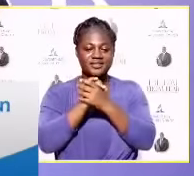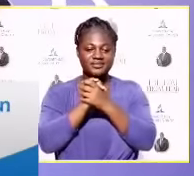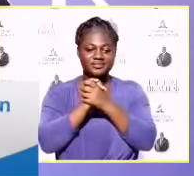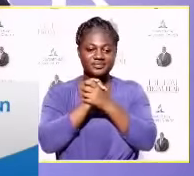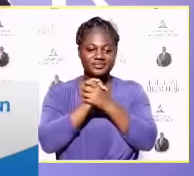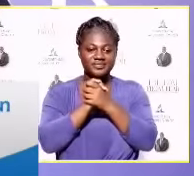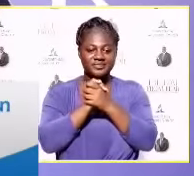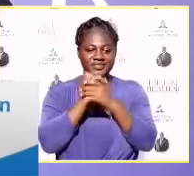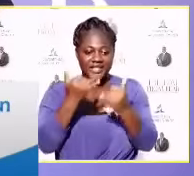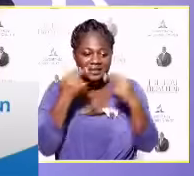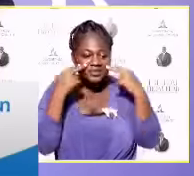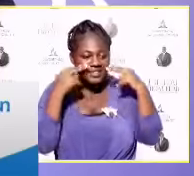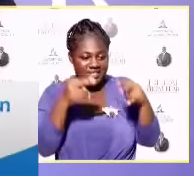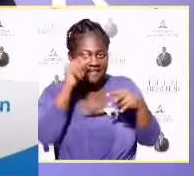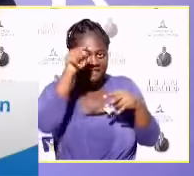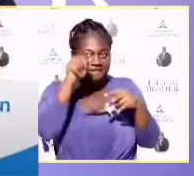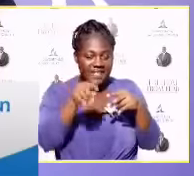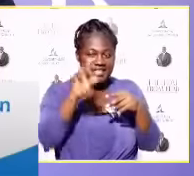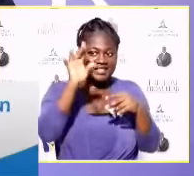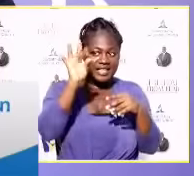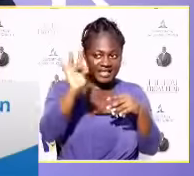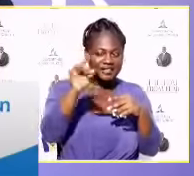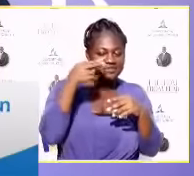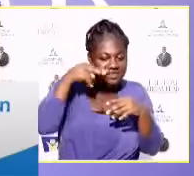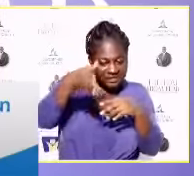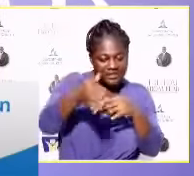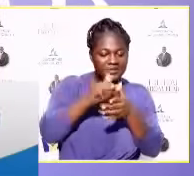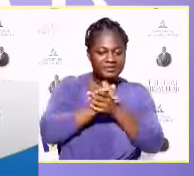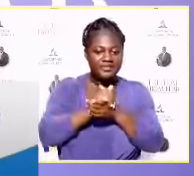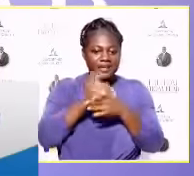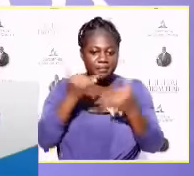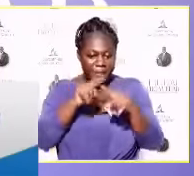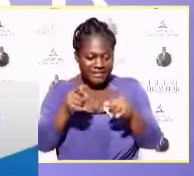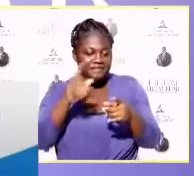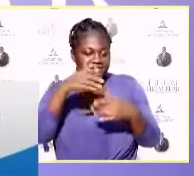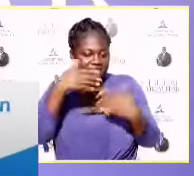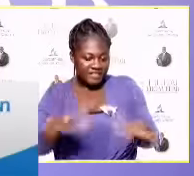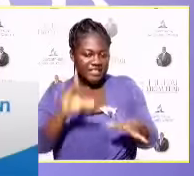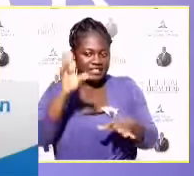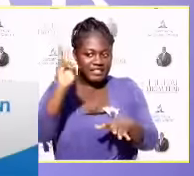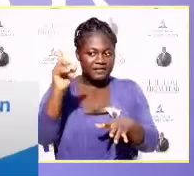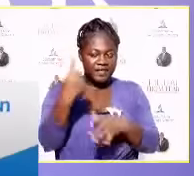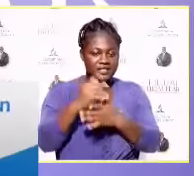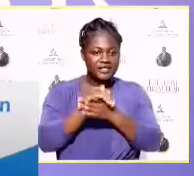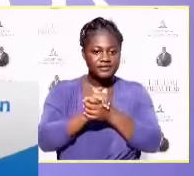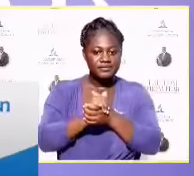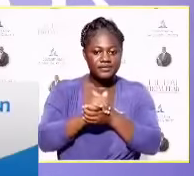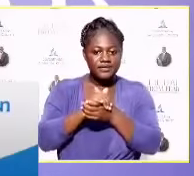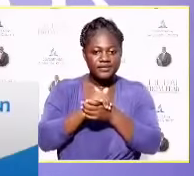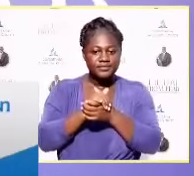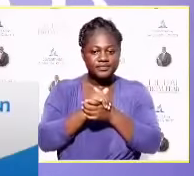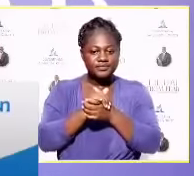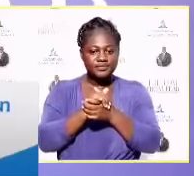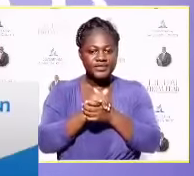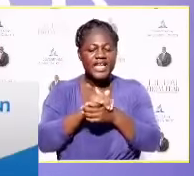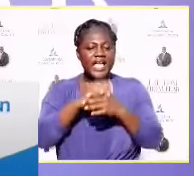We'll see that in verse 8. But let's finish verse 7. And delivered